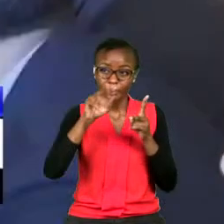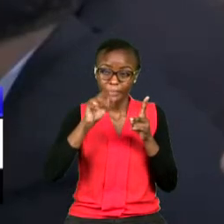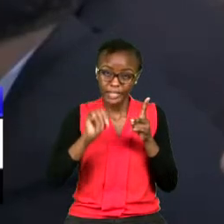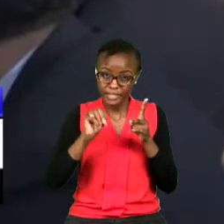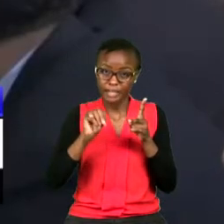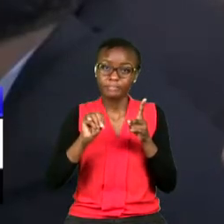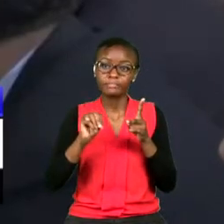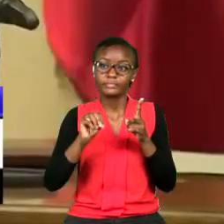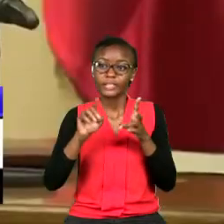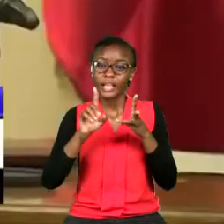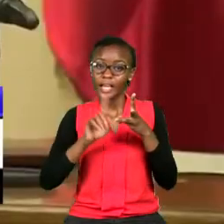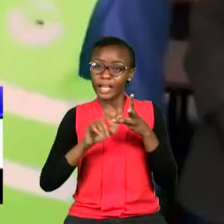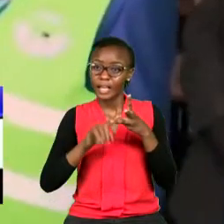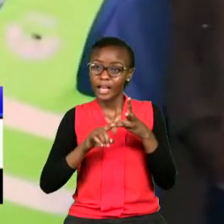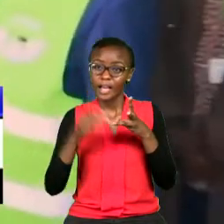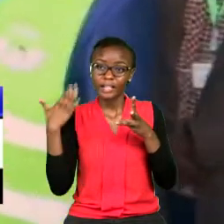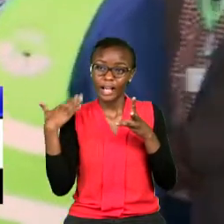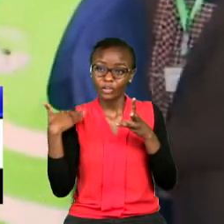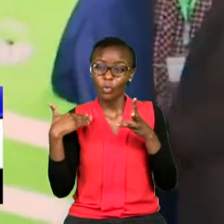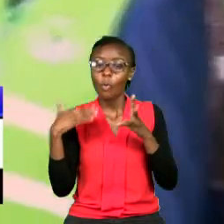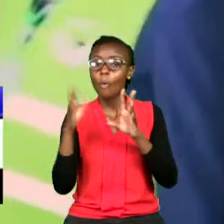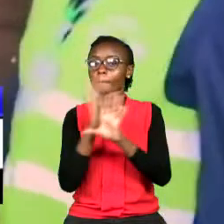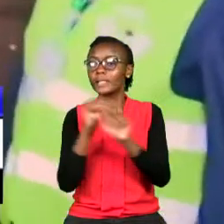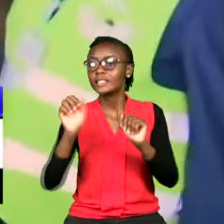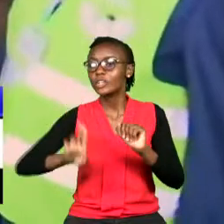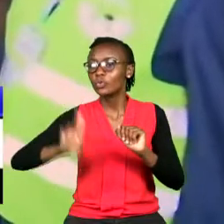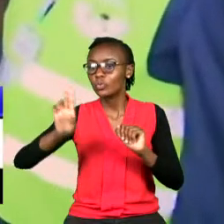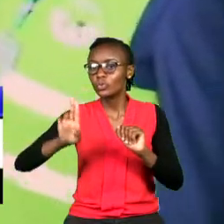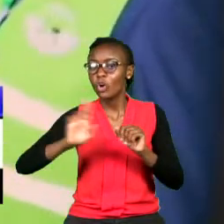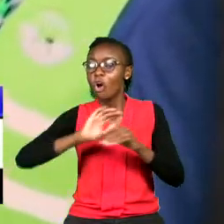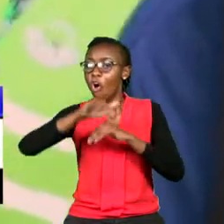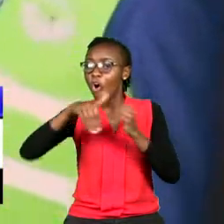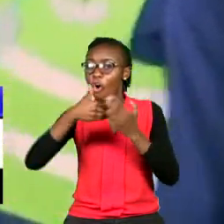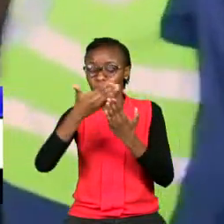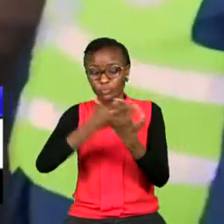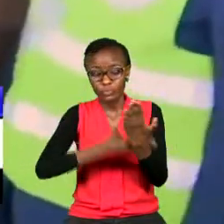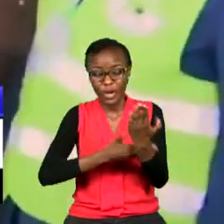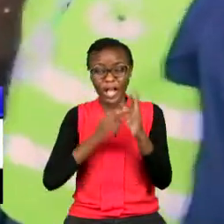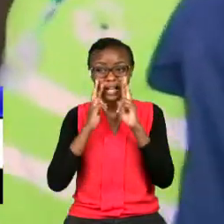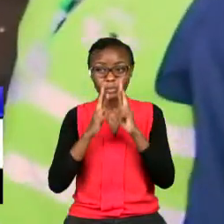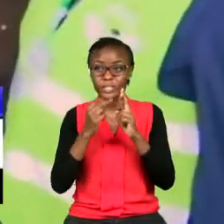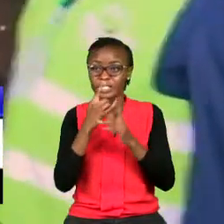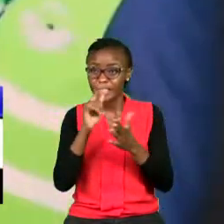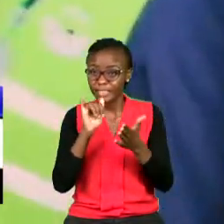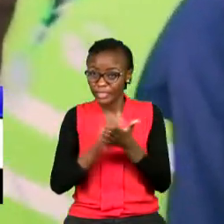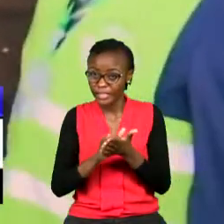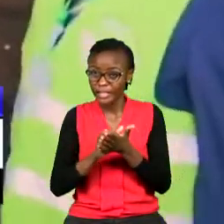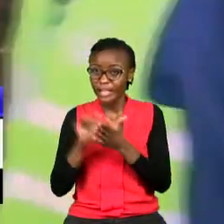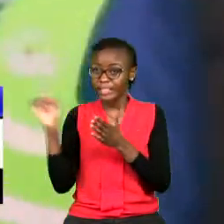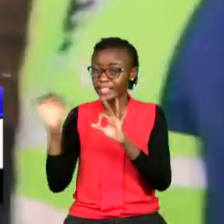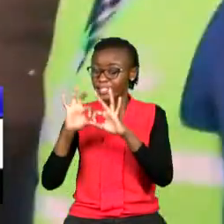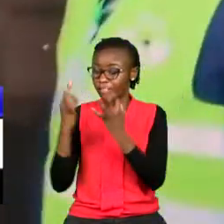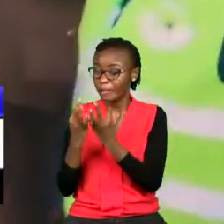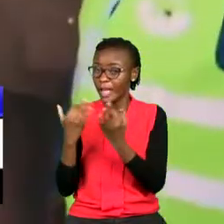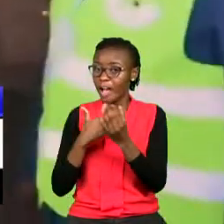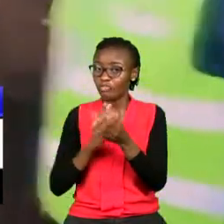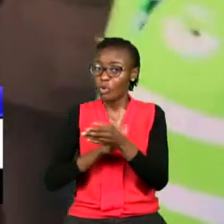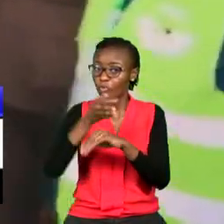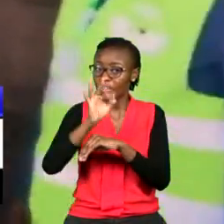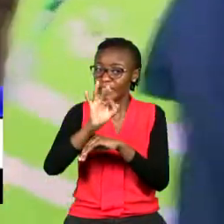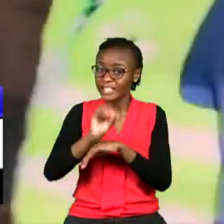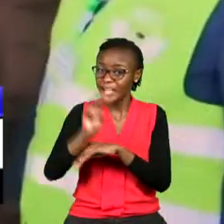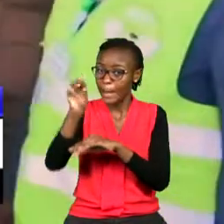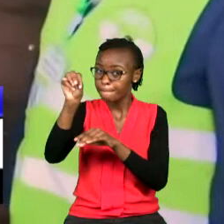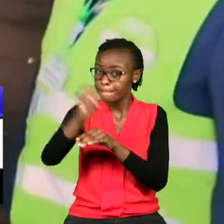and our very own President Uhuru Kenyatta. The report found that Kenya's first family has amassed of over 30